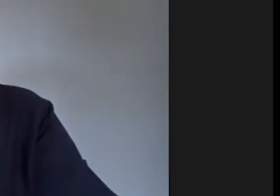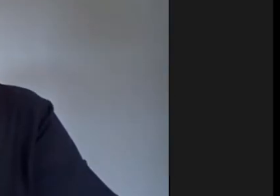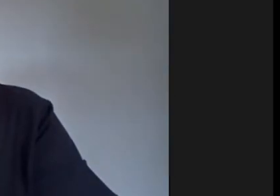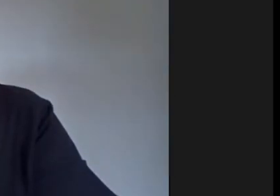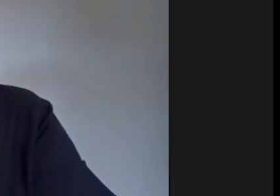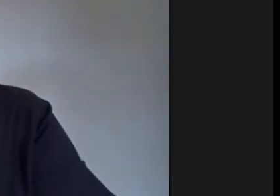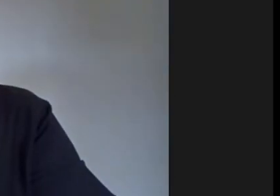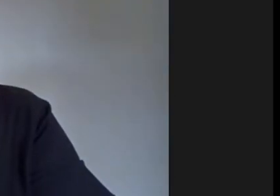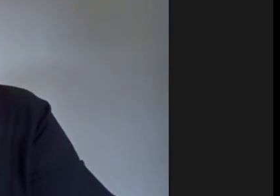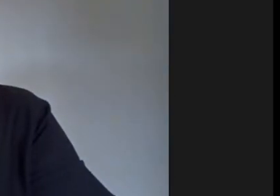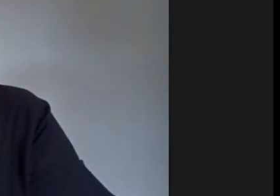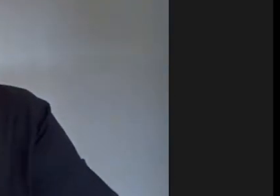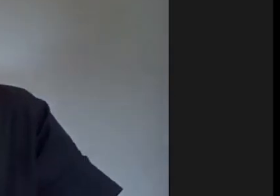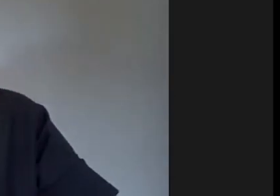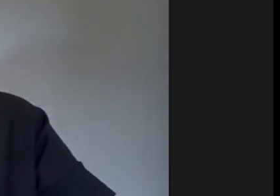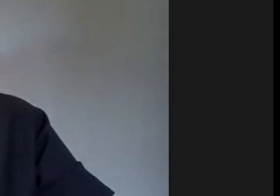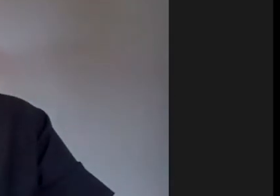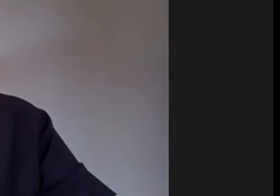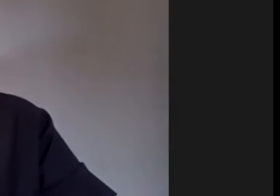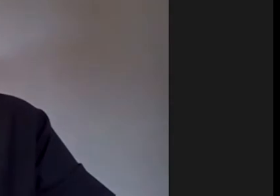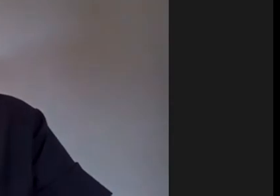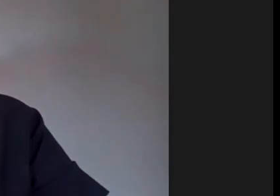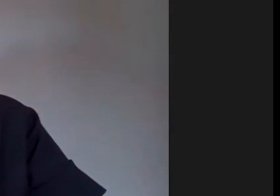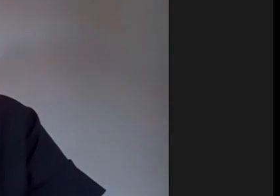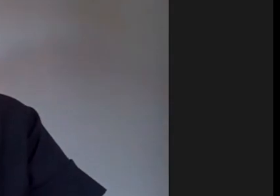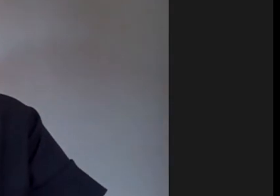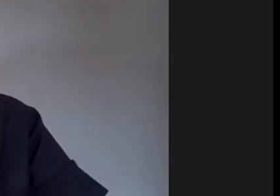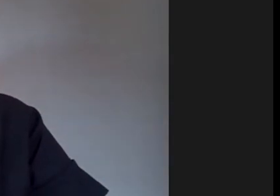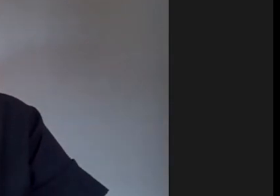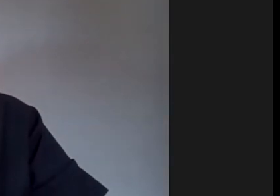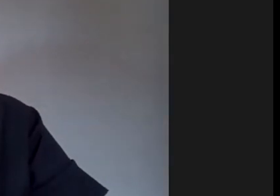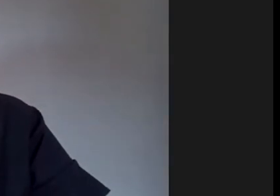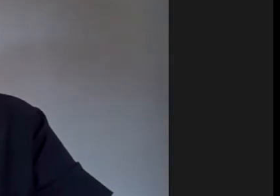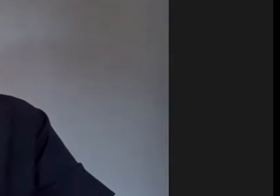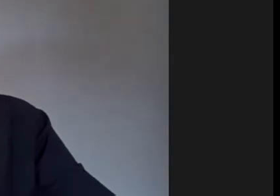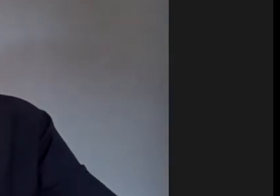Right. Yes. Okay. So what is the subject?